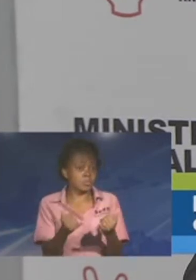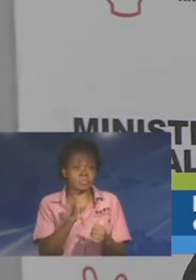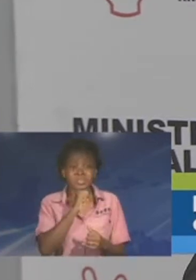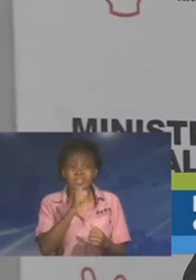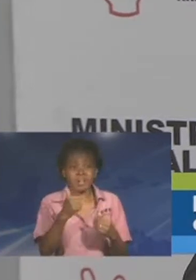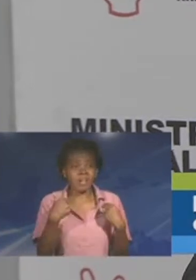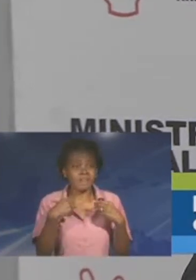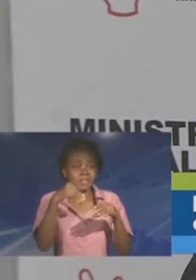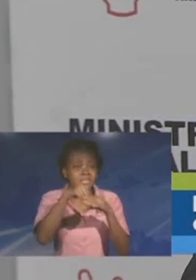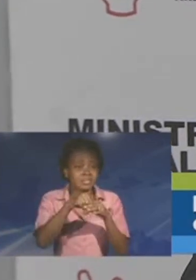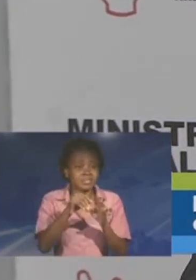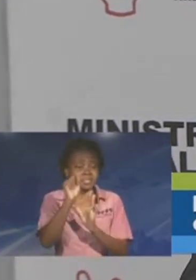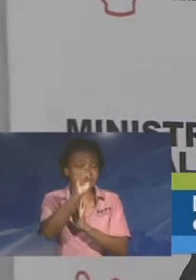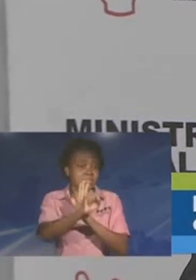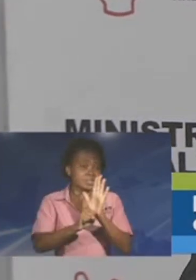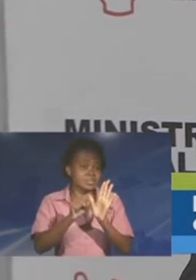generally